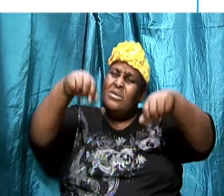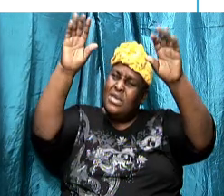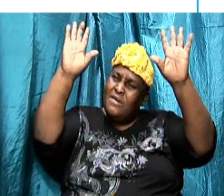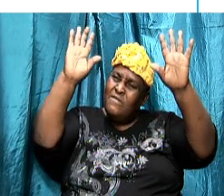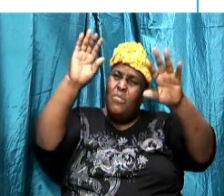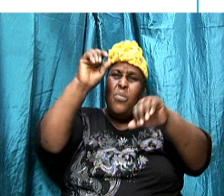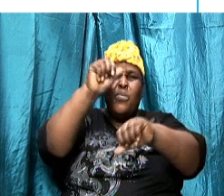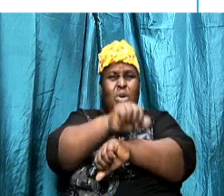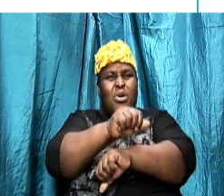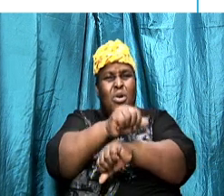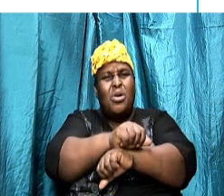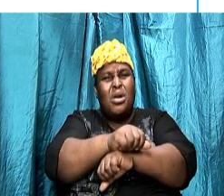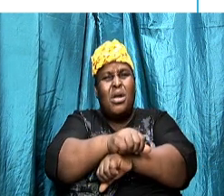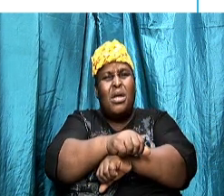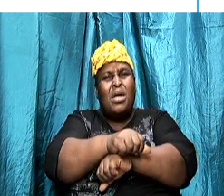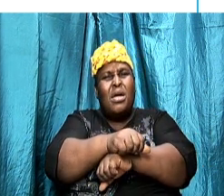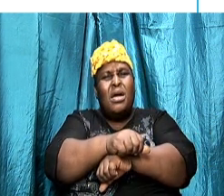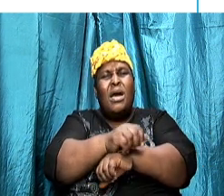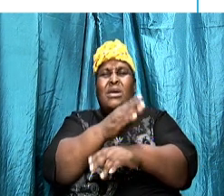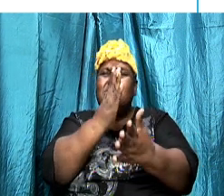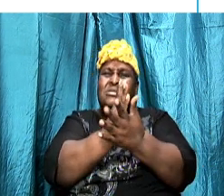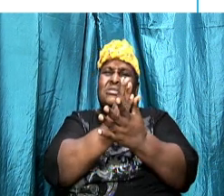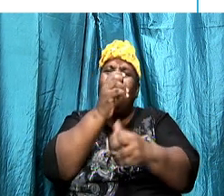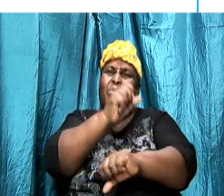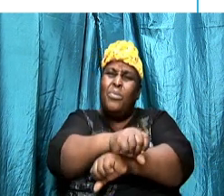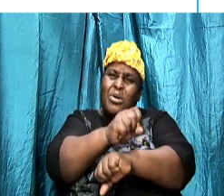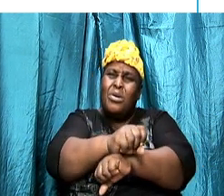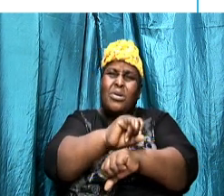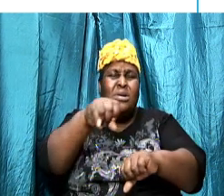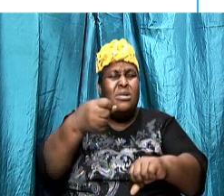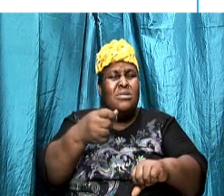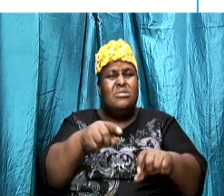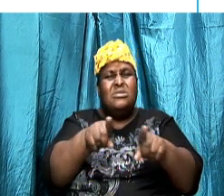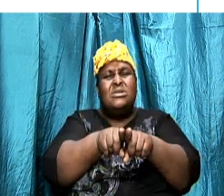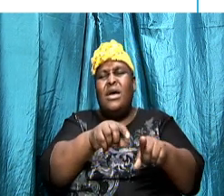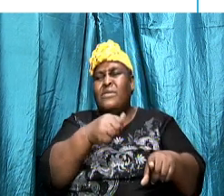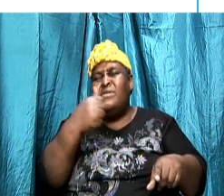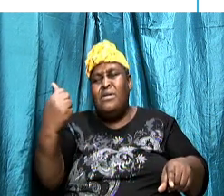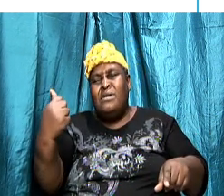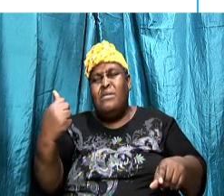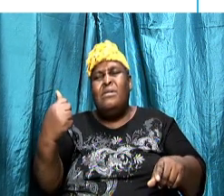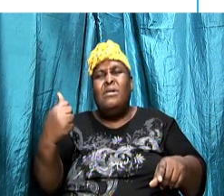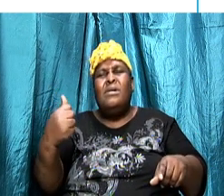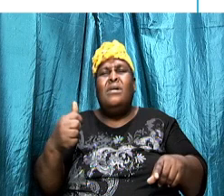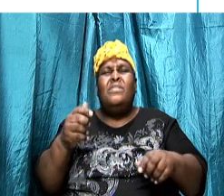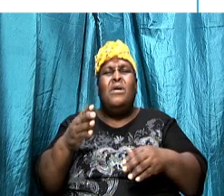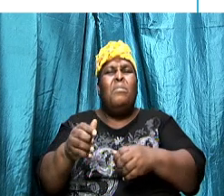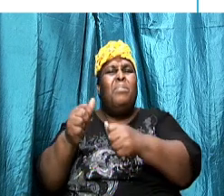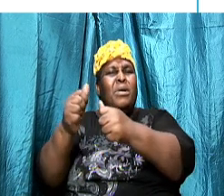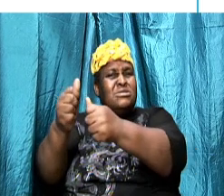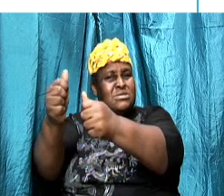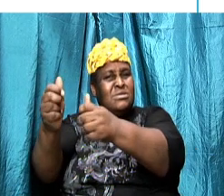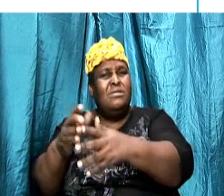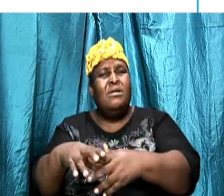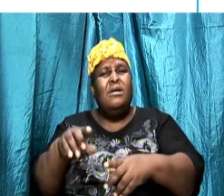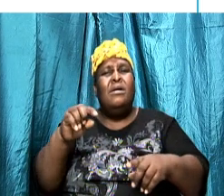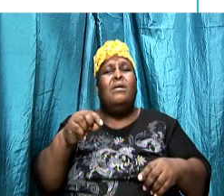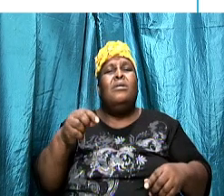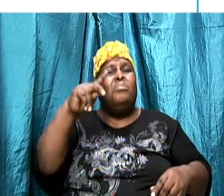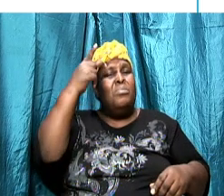or forbear working just like the other apostle and Cephas. I could have done